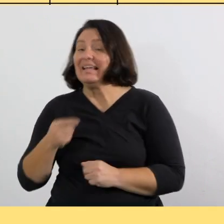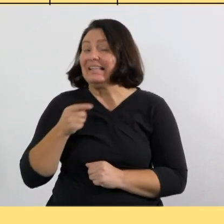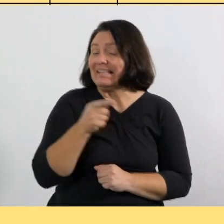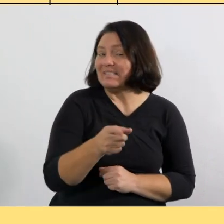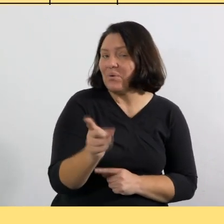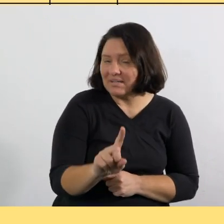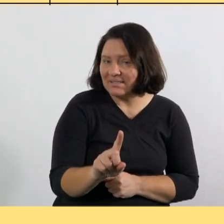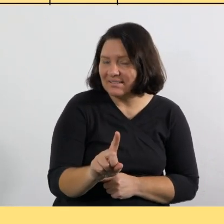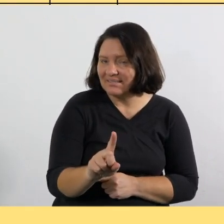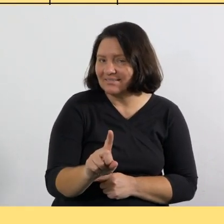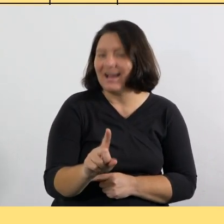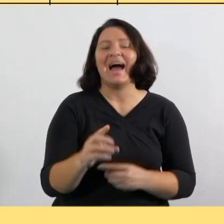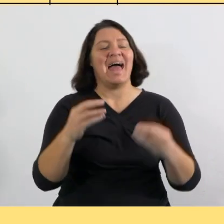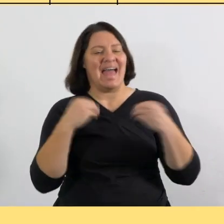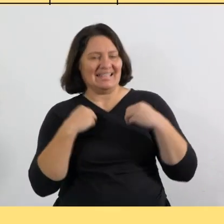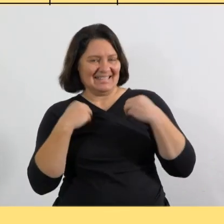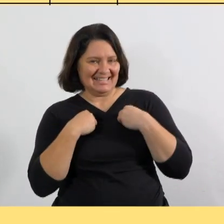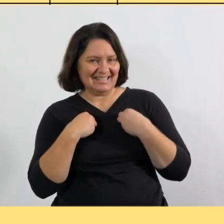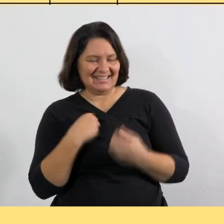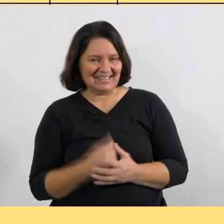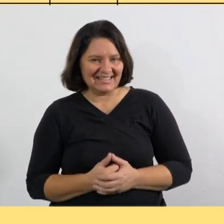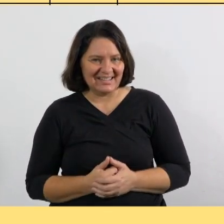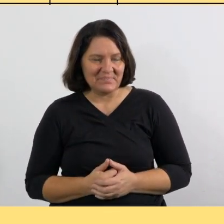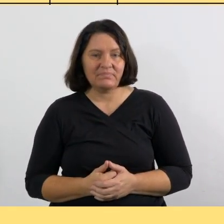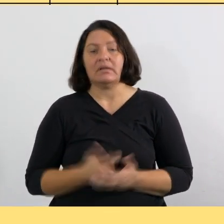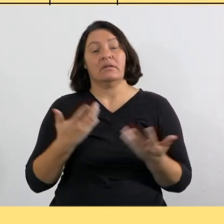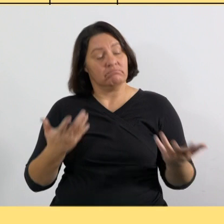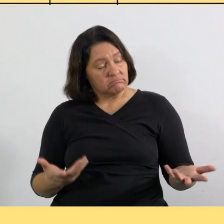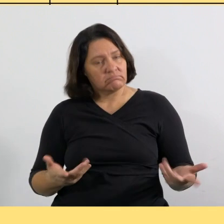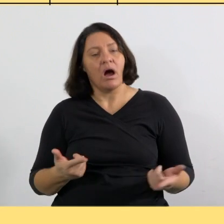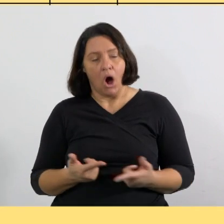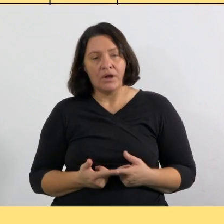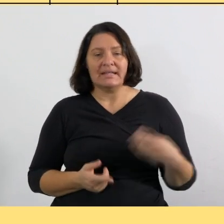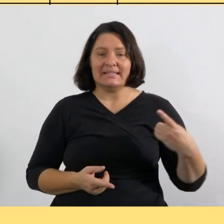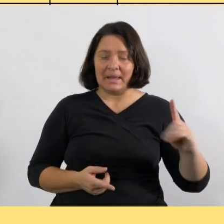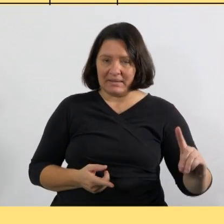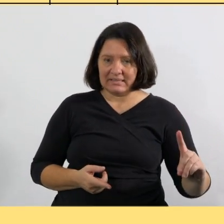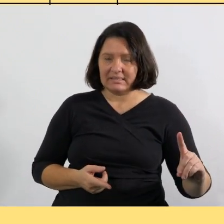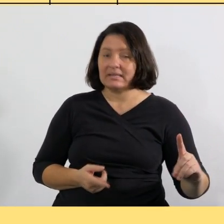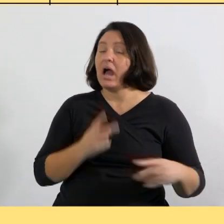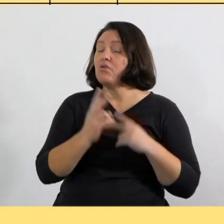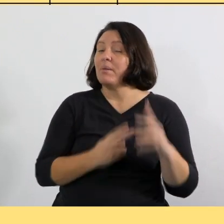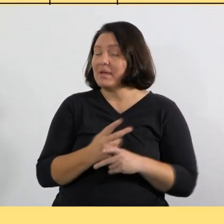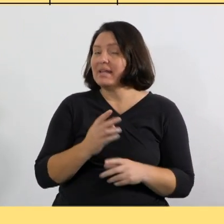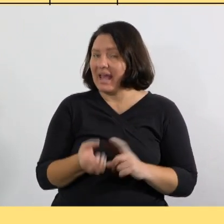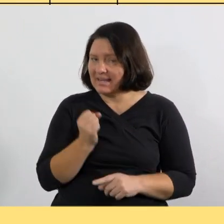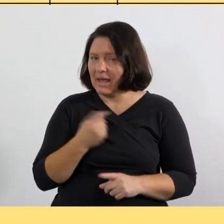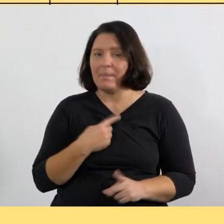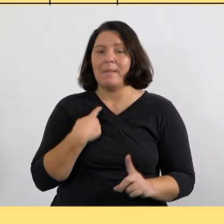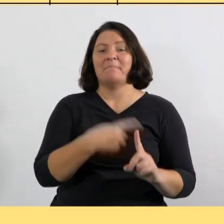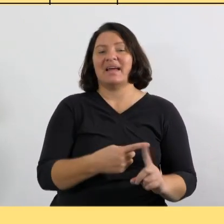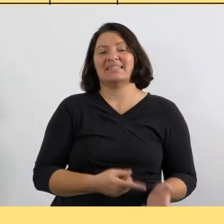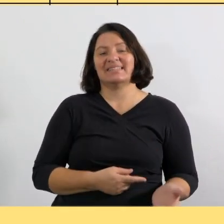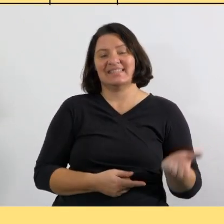is an asset. Therefore, on the debit side, I'm going to repeat again, I find my plus.